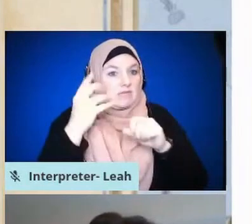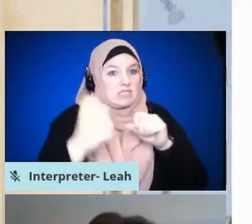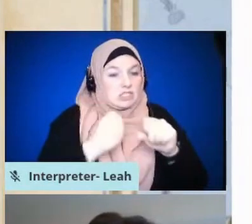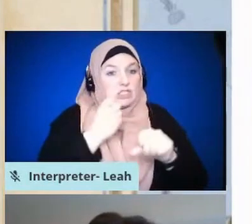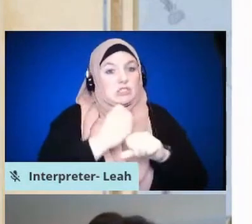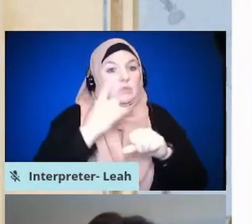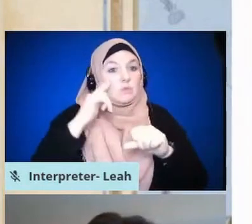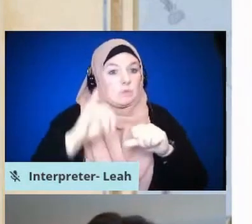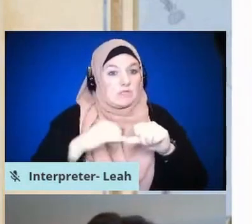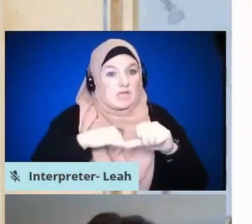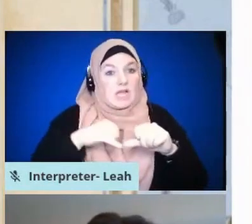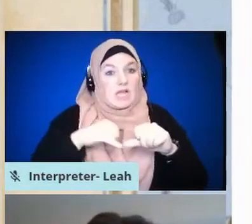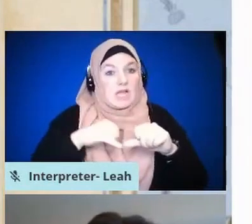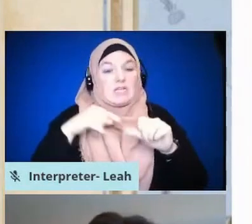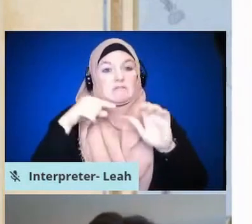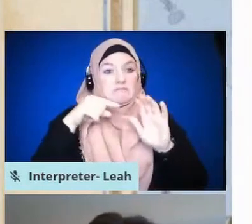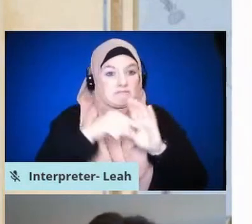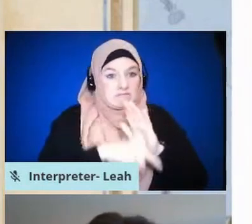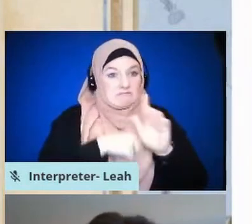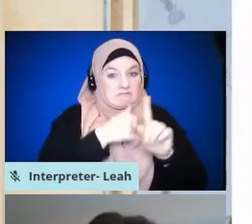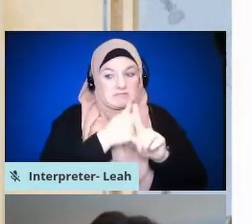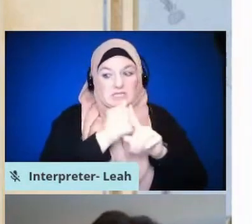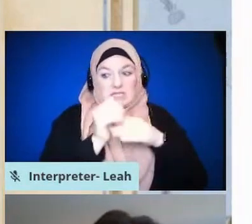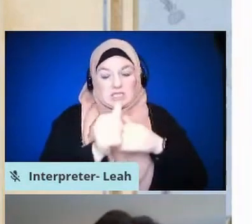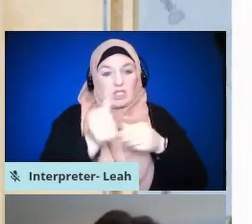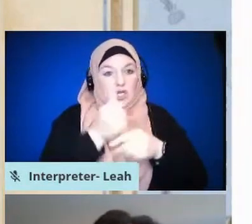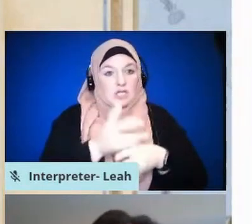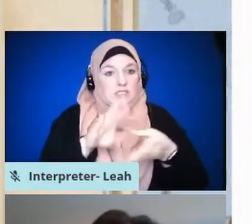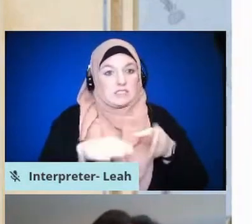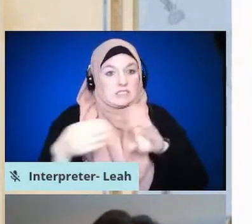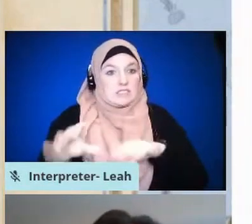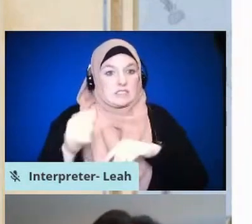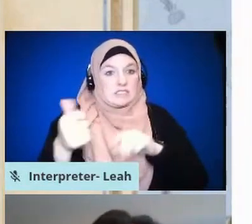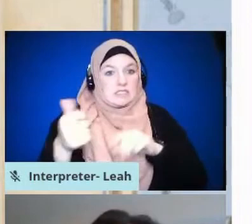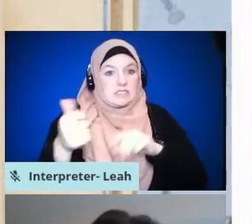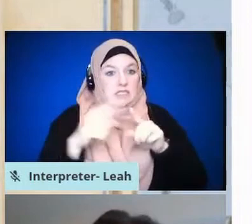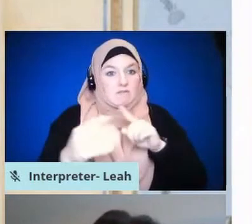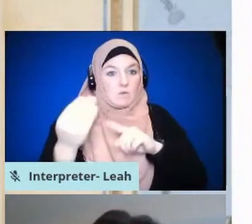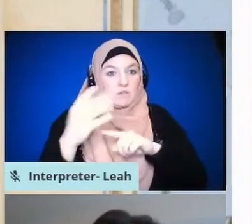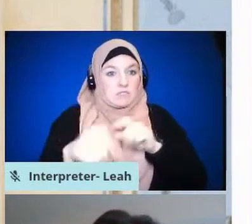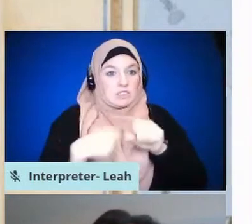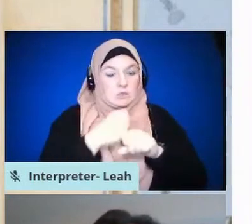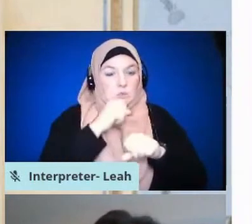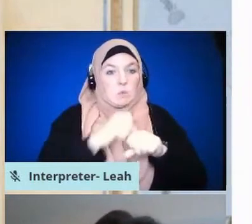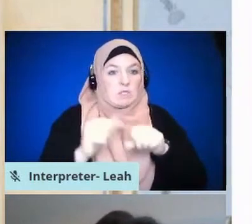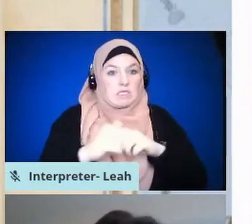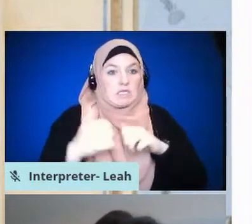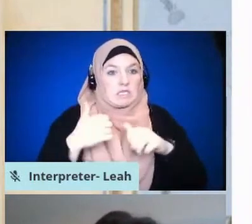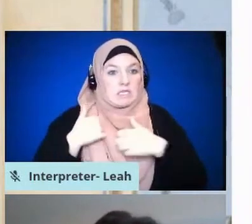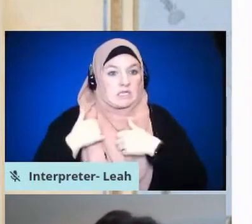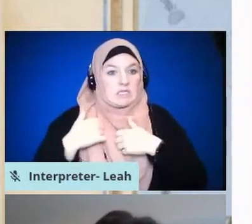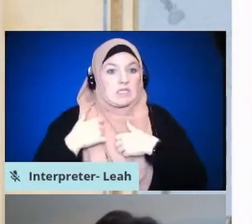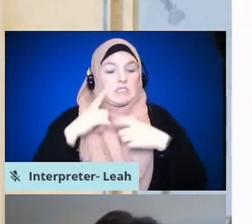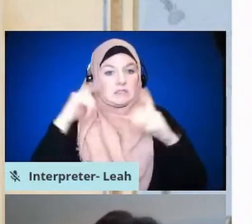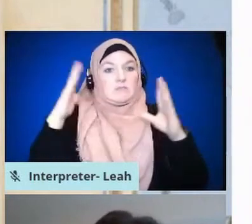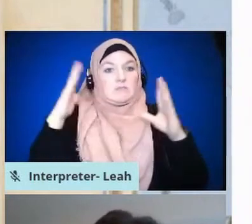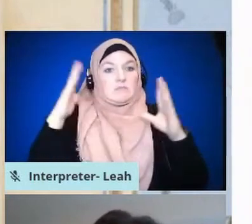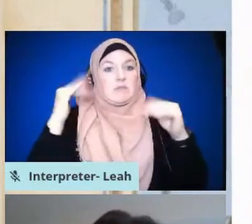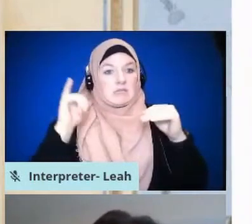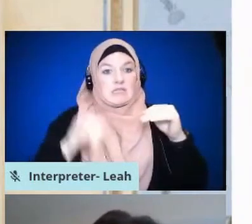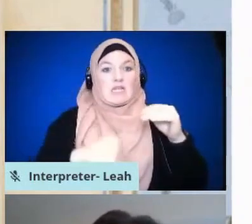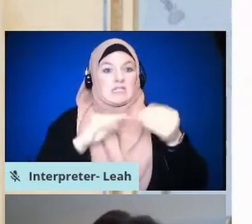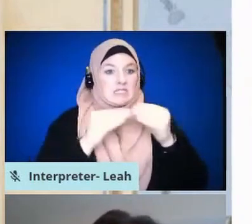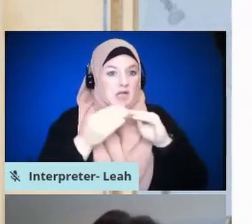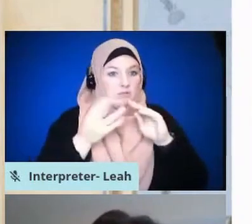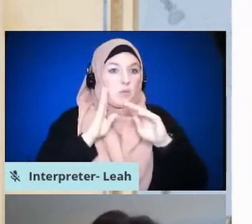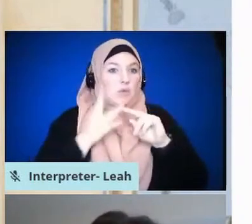Knowing that suicide is a leading cause for death for children 10 to 14 years old in Canada, it is expected that these numbers